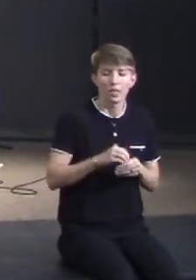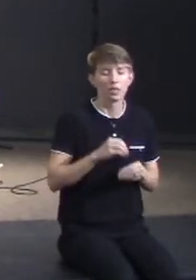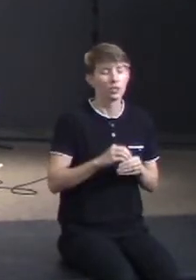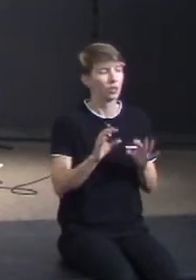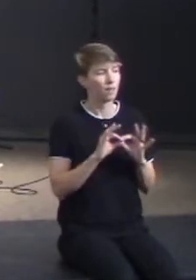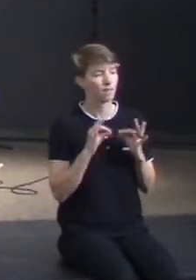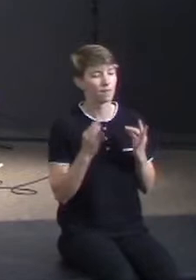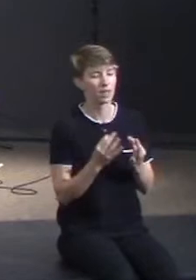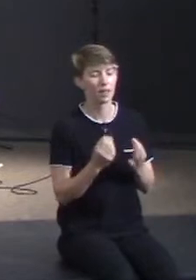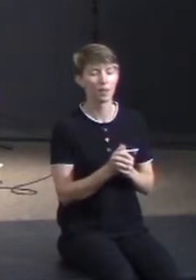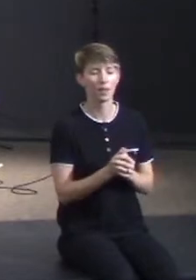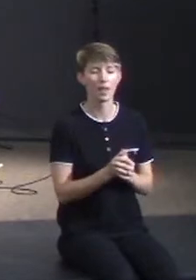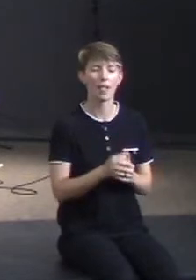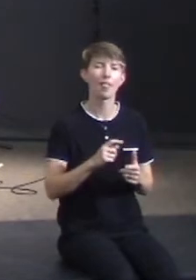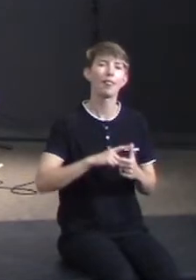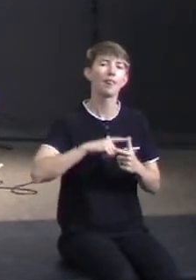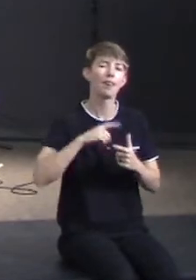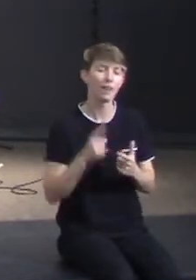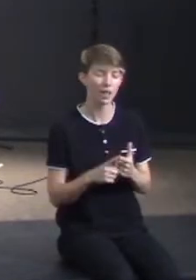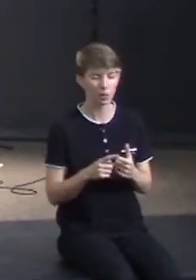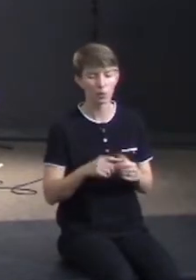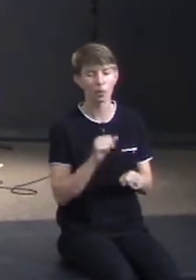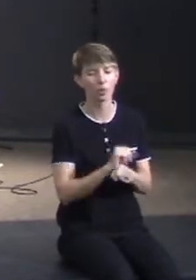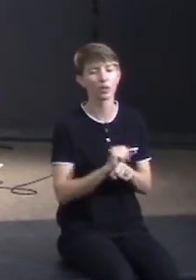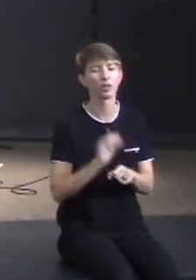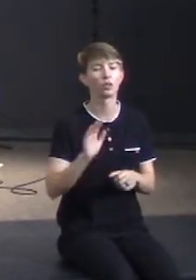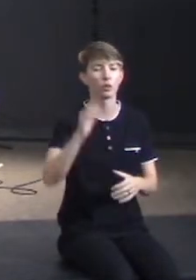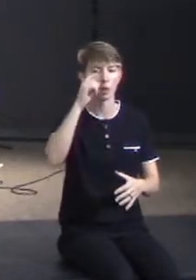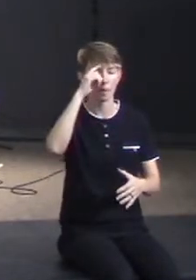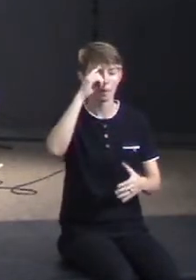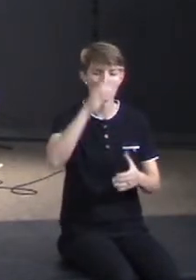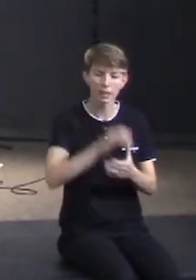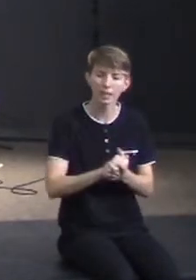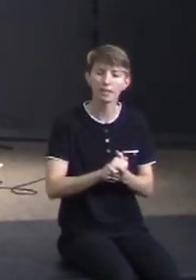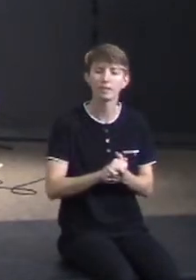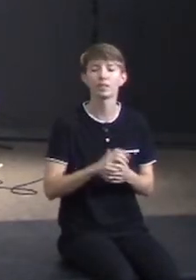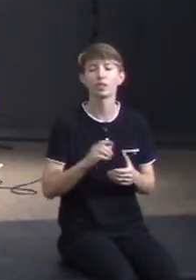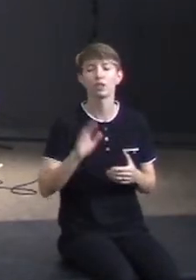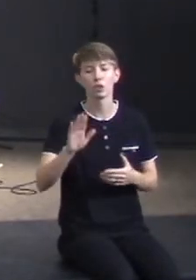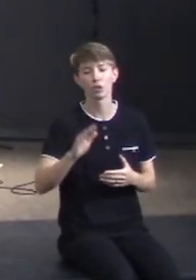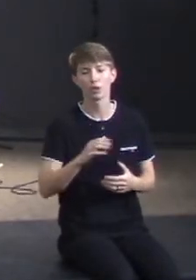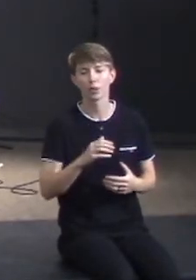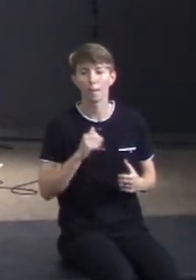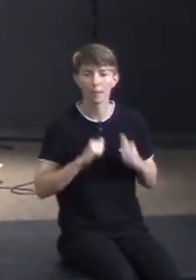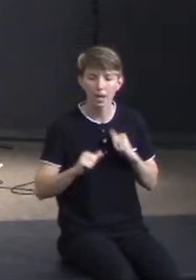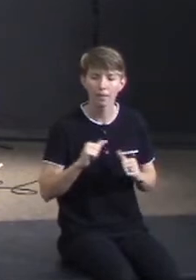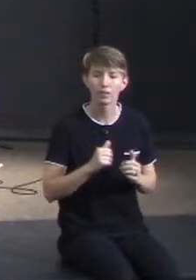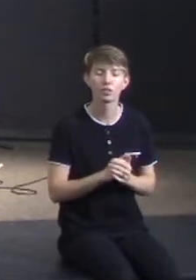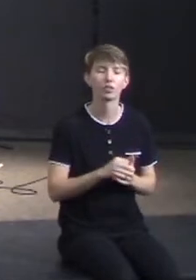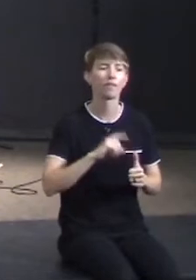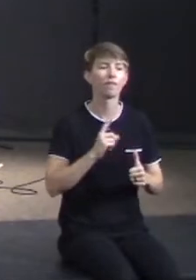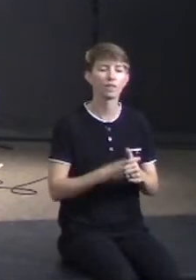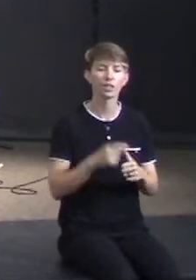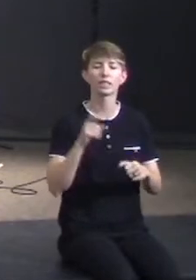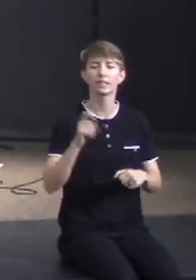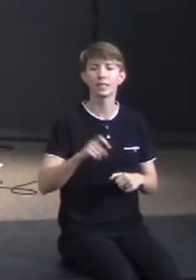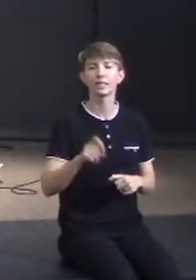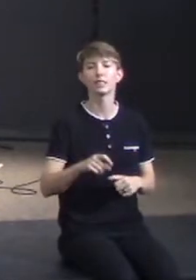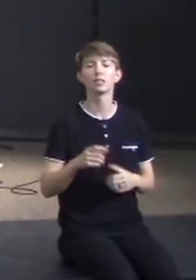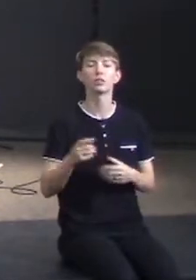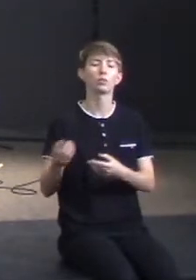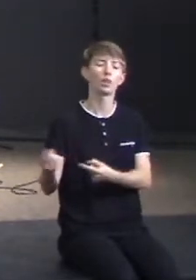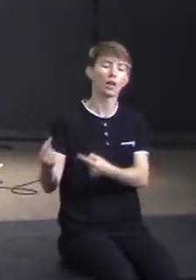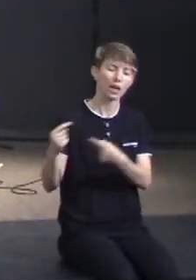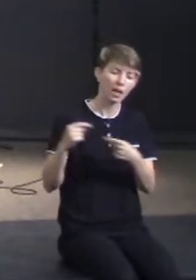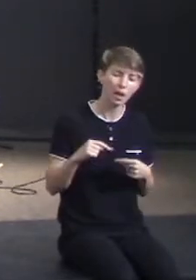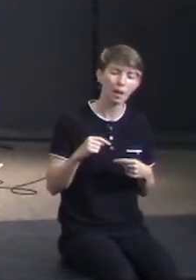beliefs. Then we'll work on your behaviors. But your first need is not to repent. Your first need is to become. Come be a